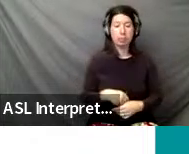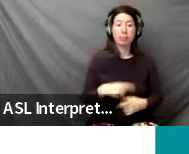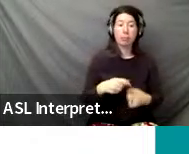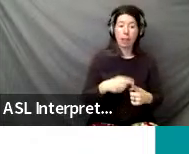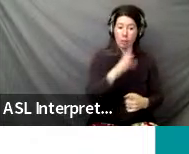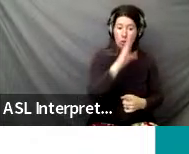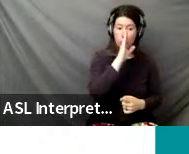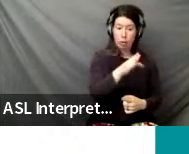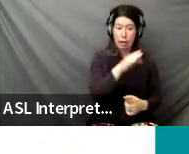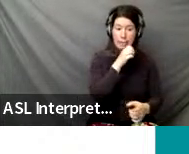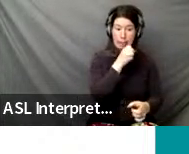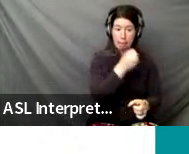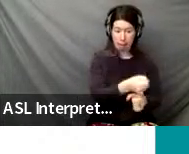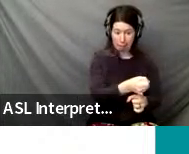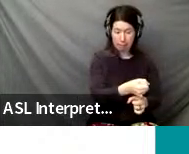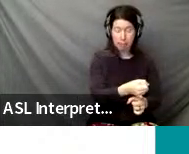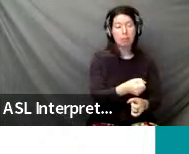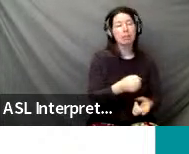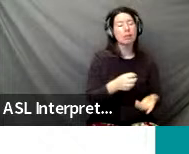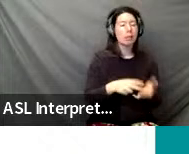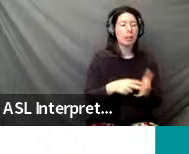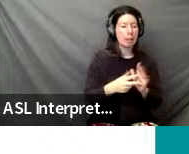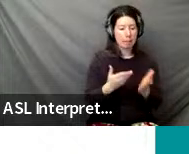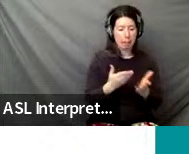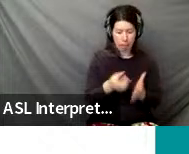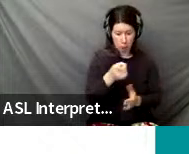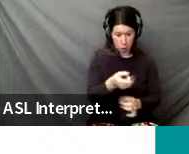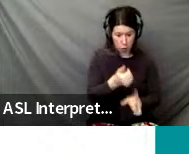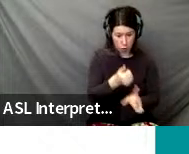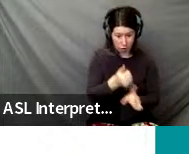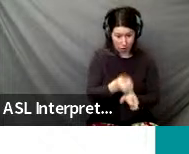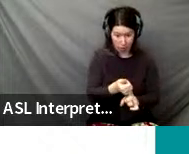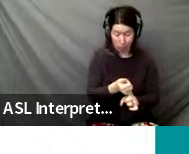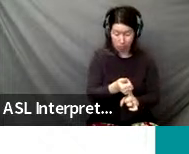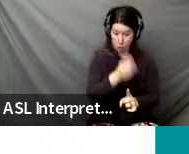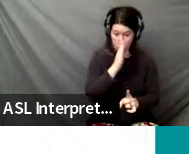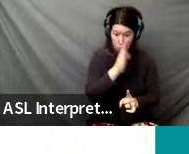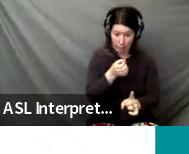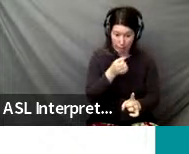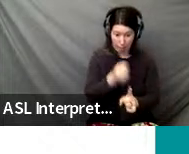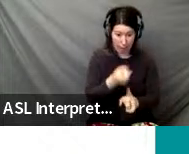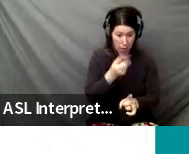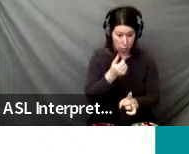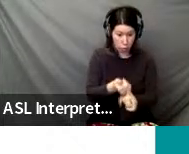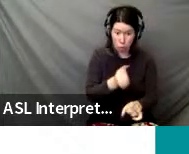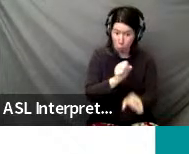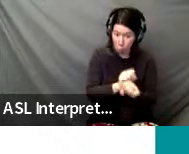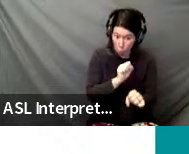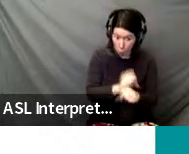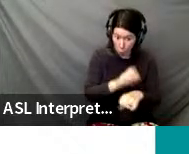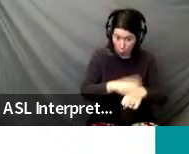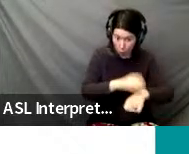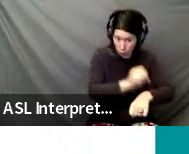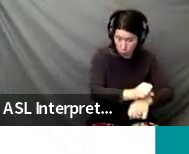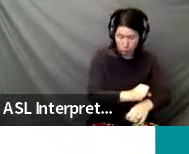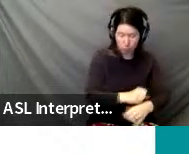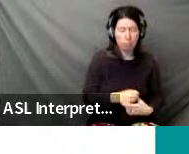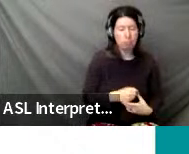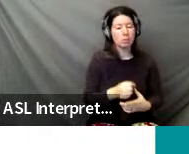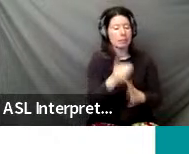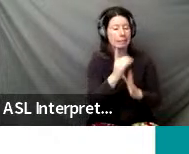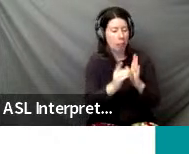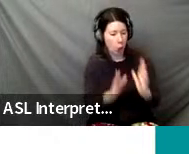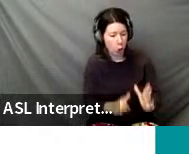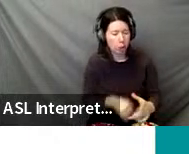you get, like from directly maybe working on the program. If you're a designer or a contractor, you